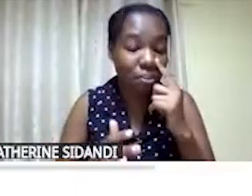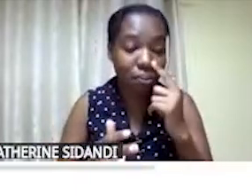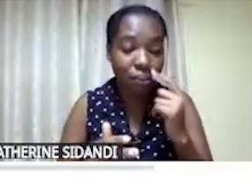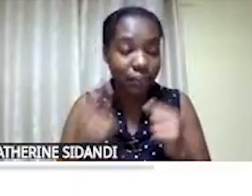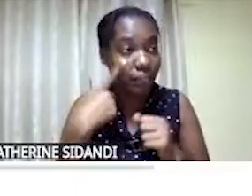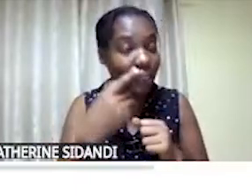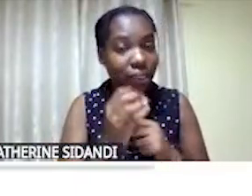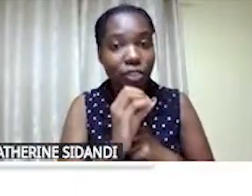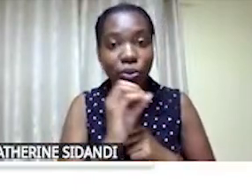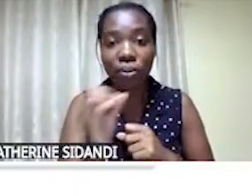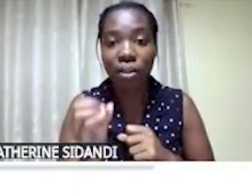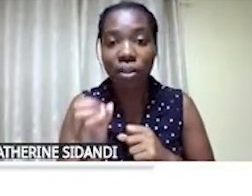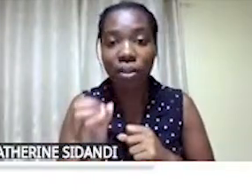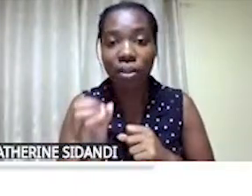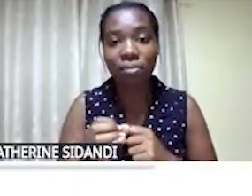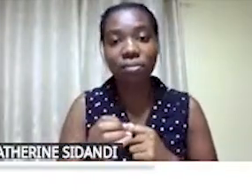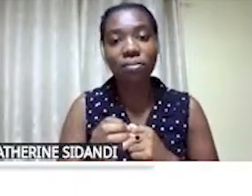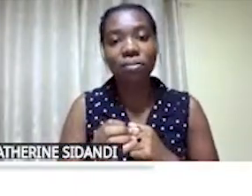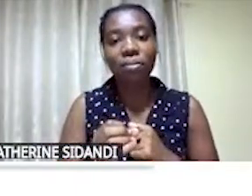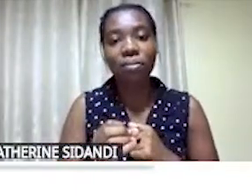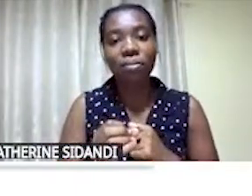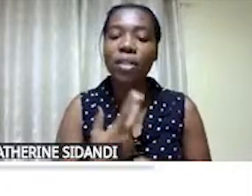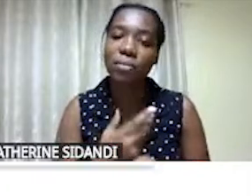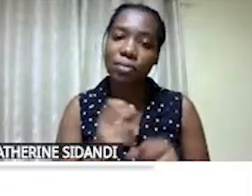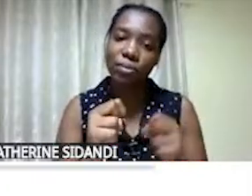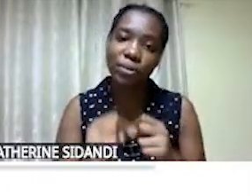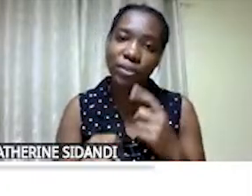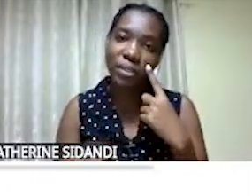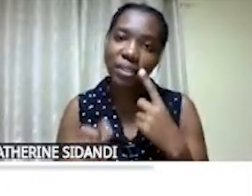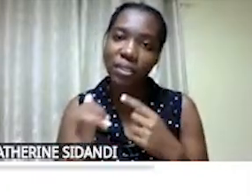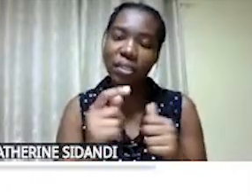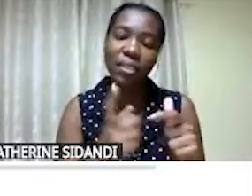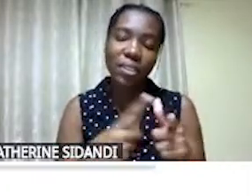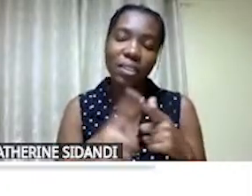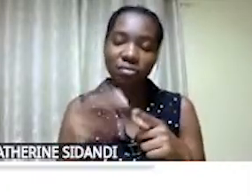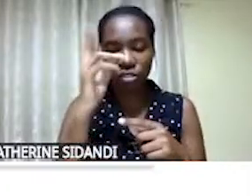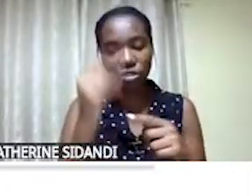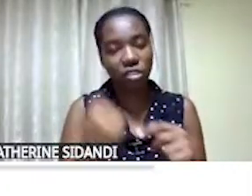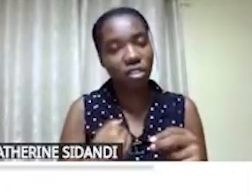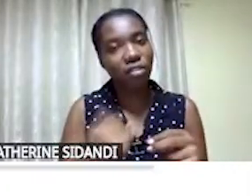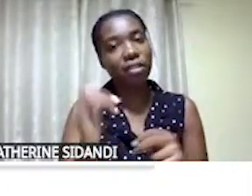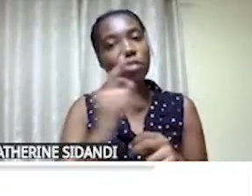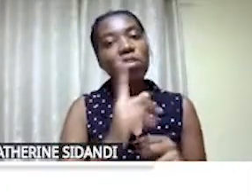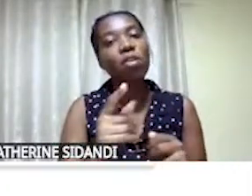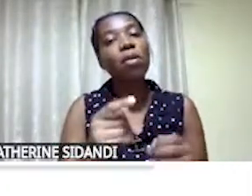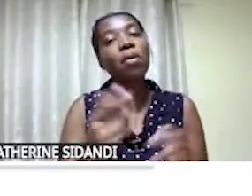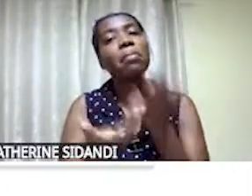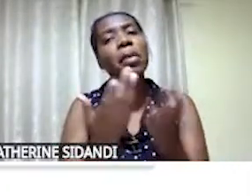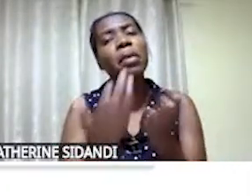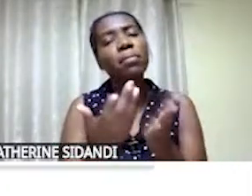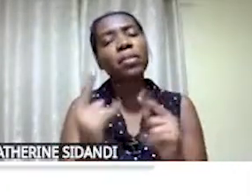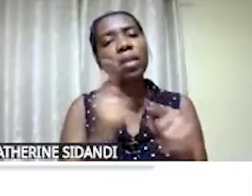like we tend to lag behind, but that is just one of the reasons. So maybe in execution, you might need to